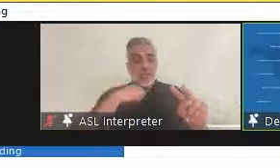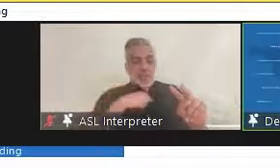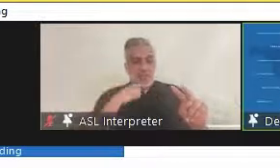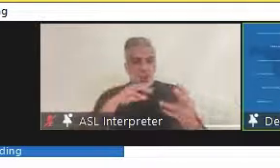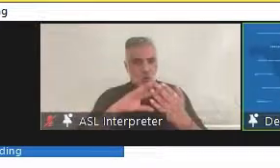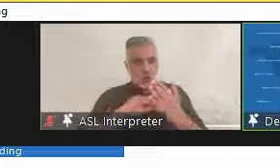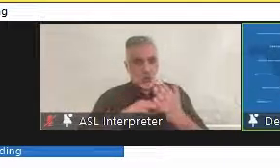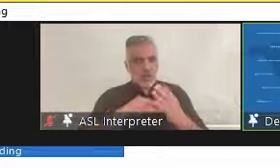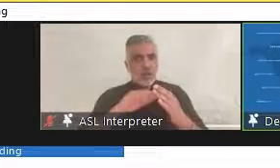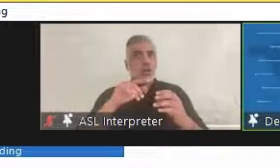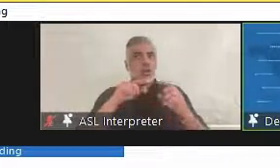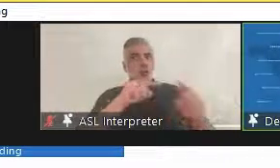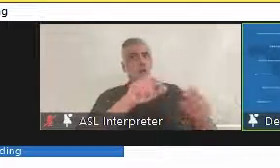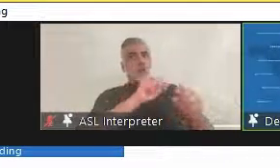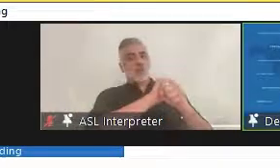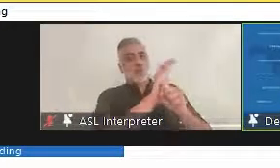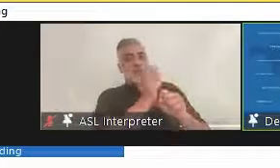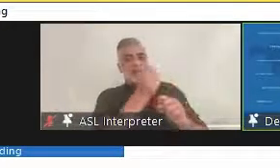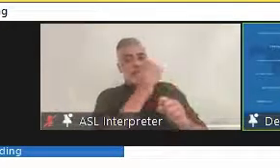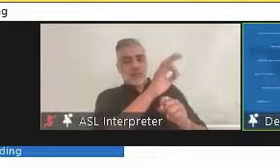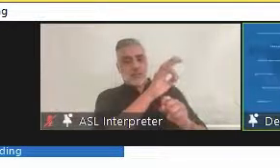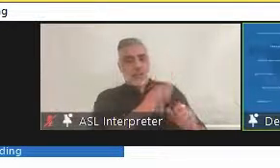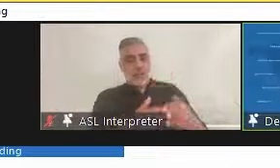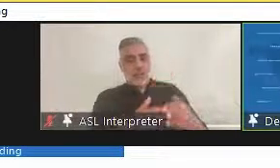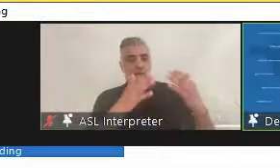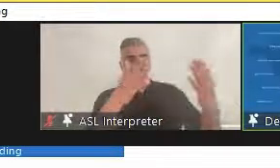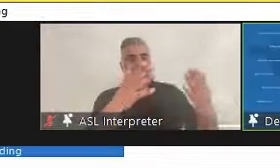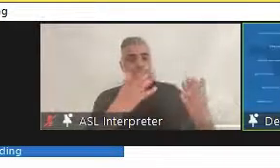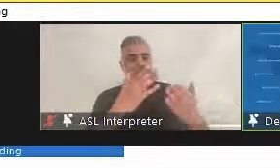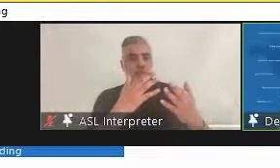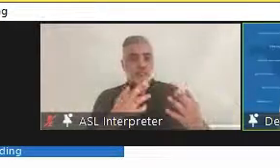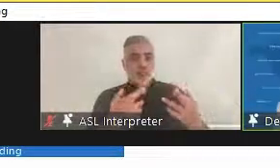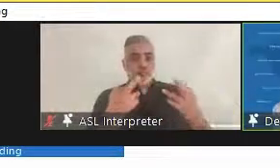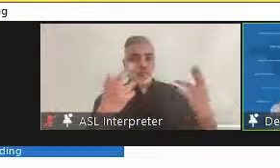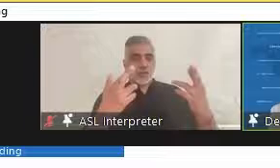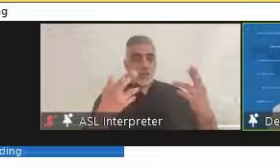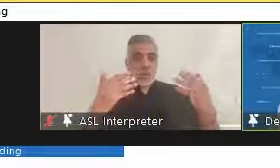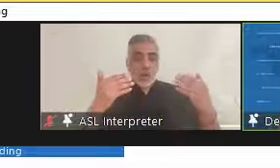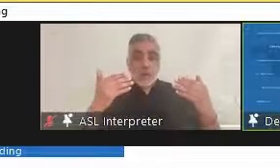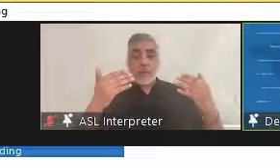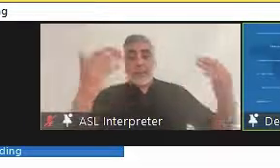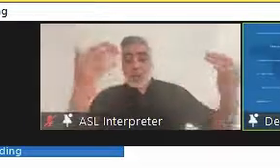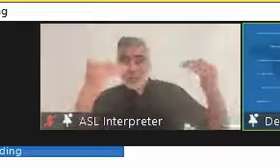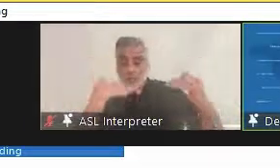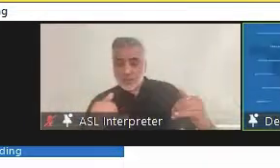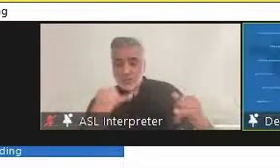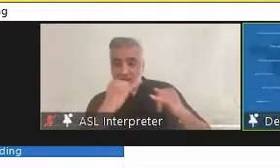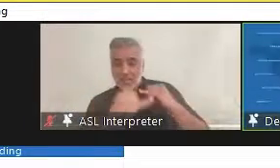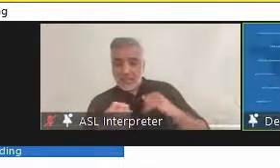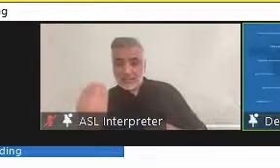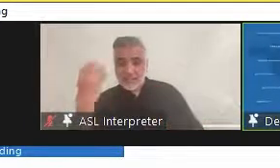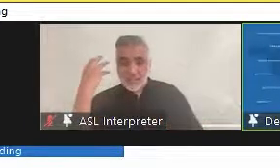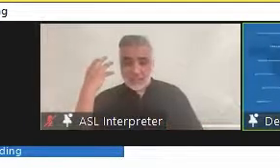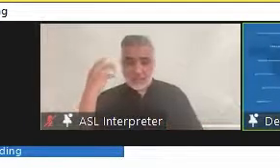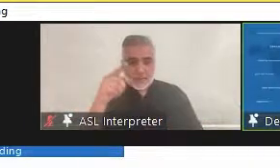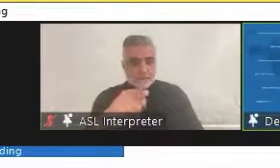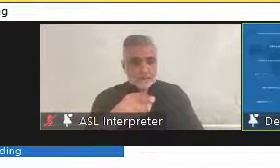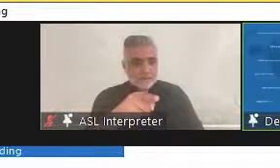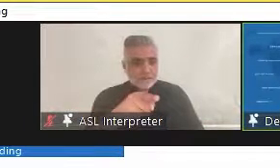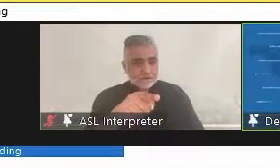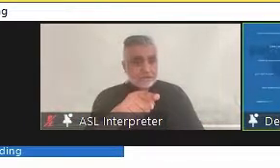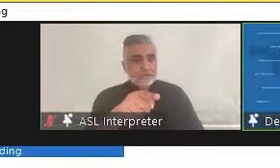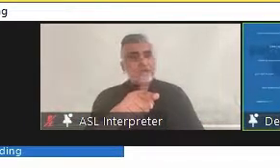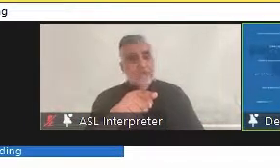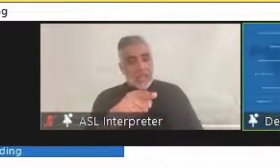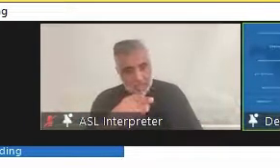in COVID-19 and offer some recommendations. Moving on to my last slide, and again, in preparation